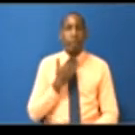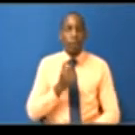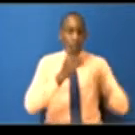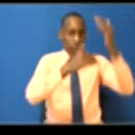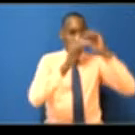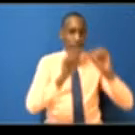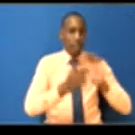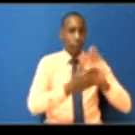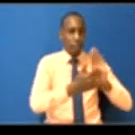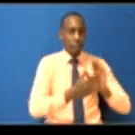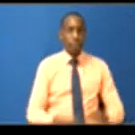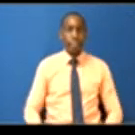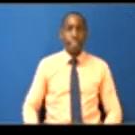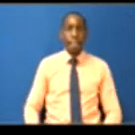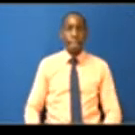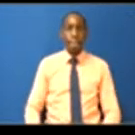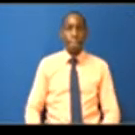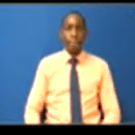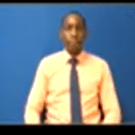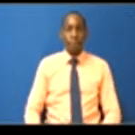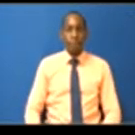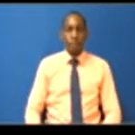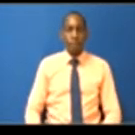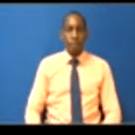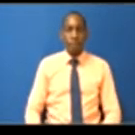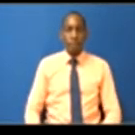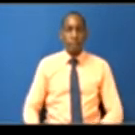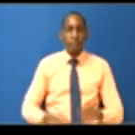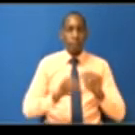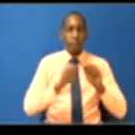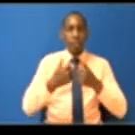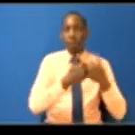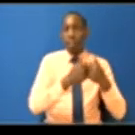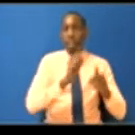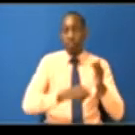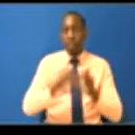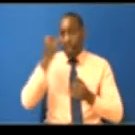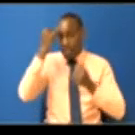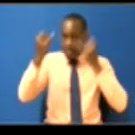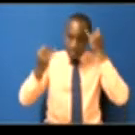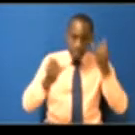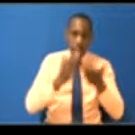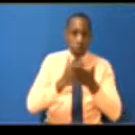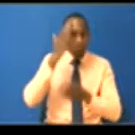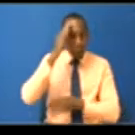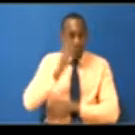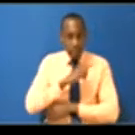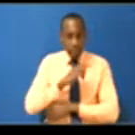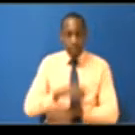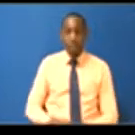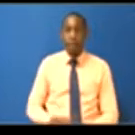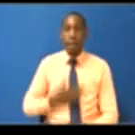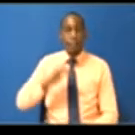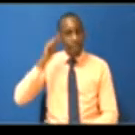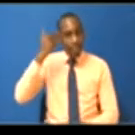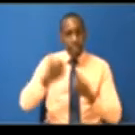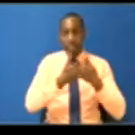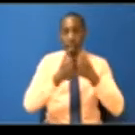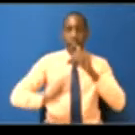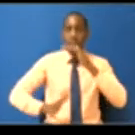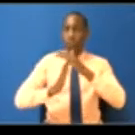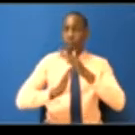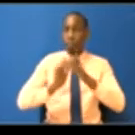professor scientifically what a possible bottlenecks because the ideas are known yes i i think the big challenge that we have in the